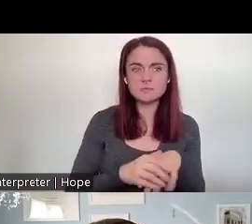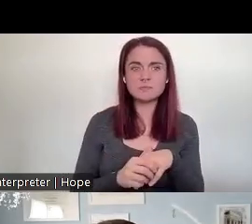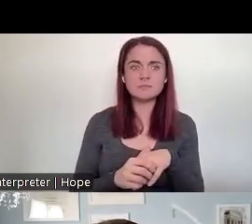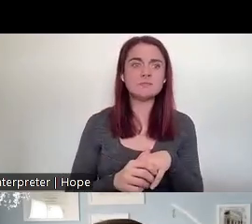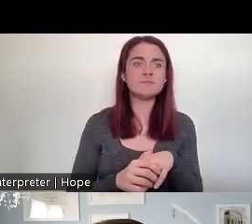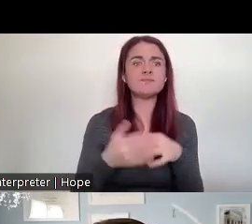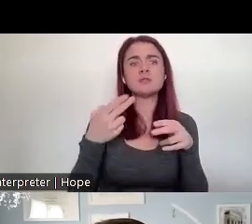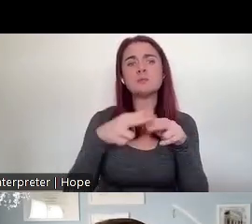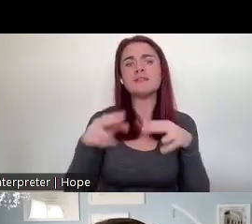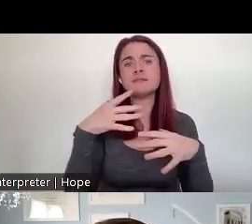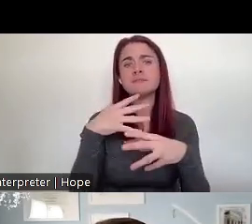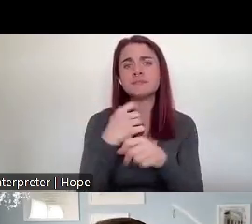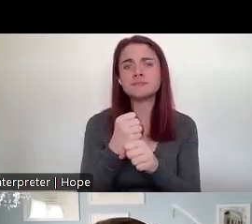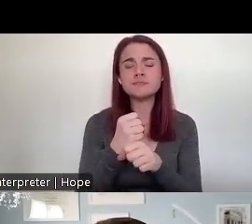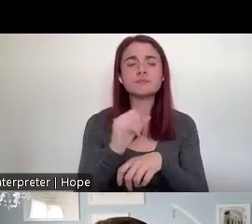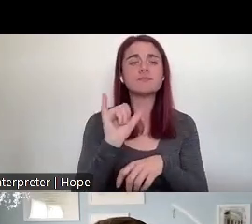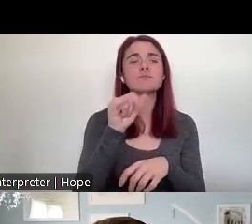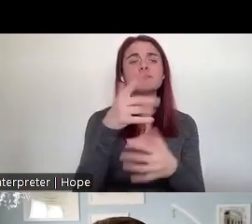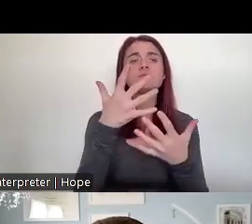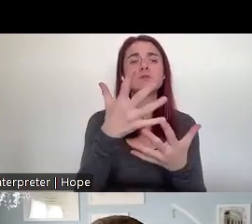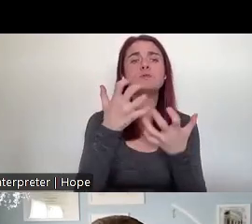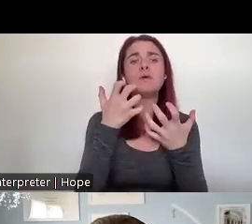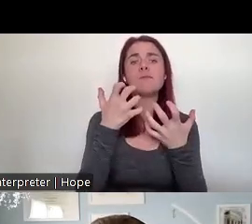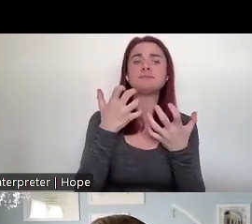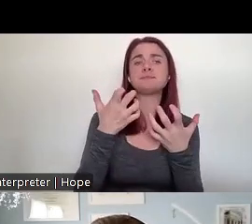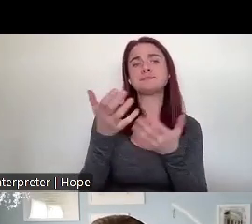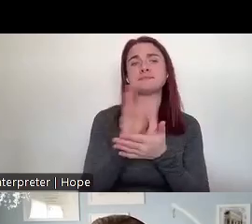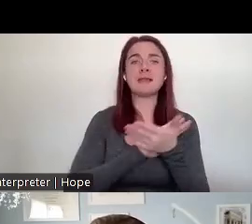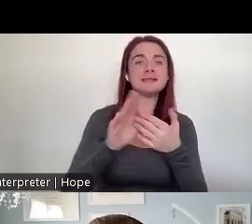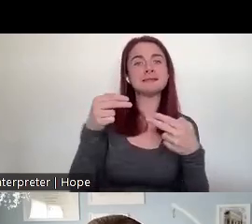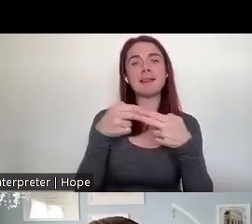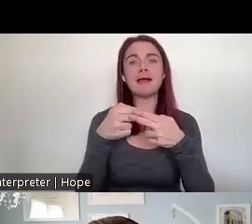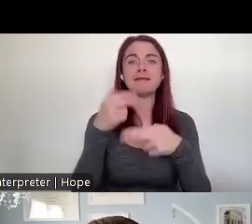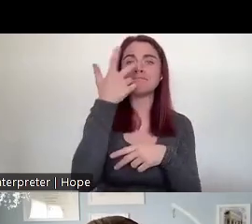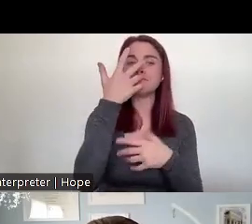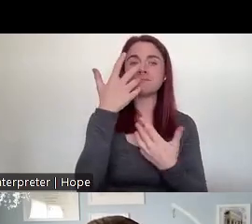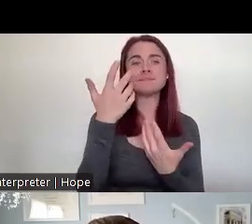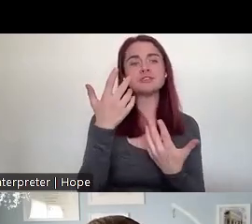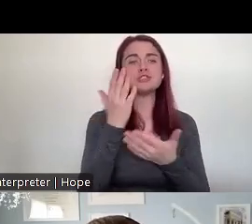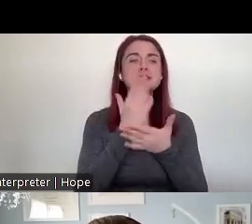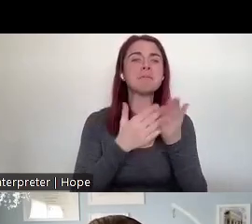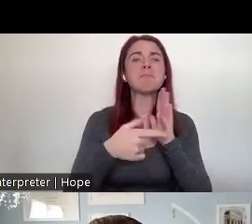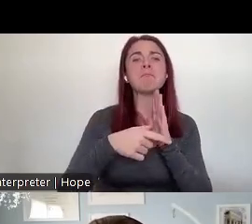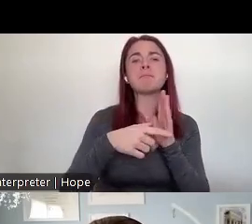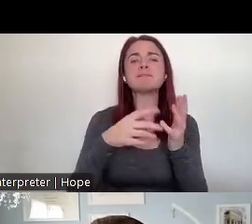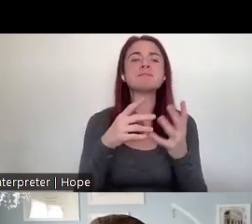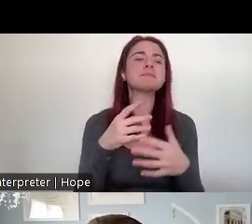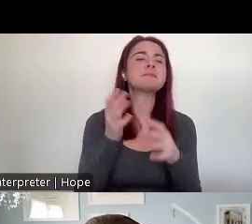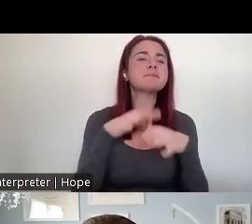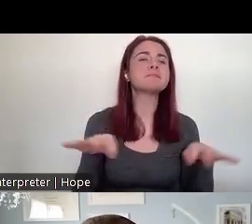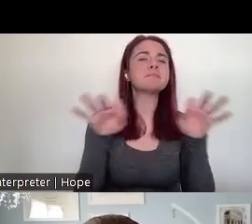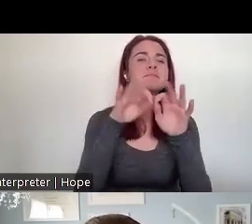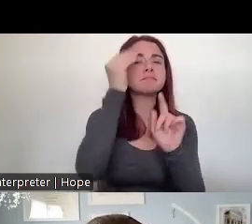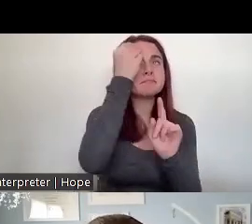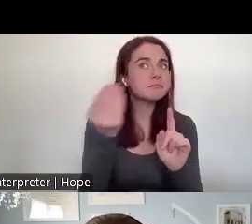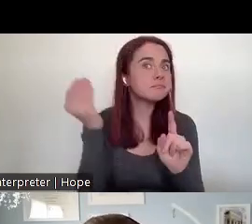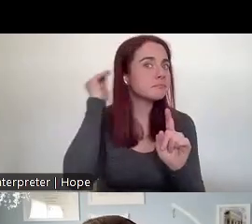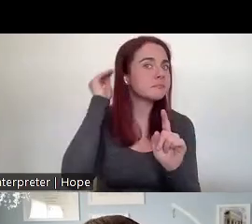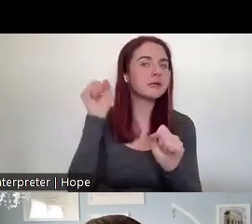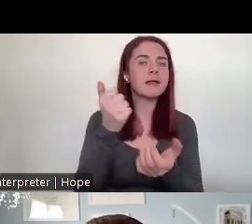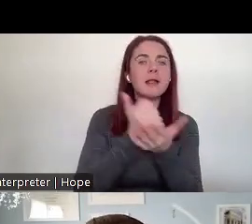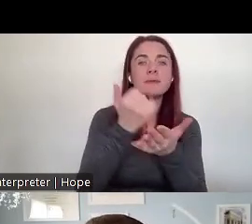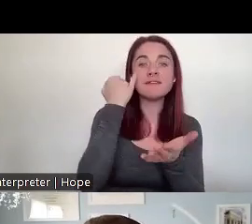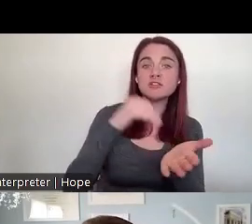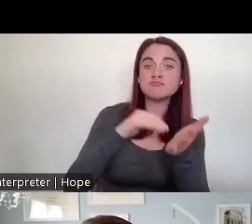just briefly wrapping up, we wanted to kind of in a nice slide form have some key takeaways that you can review later, both for healthcare providers of